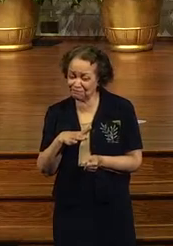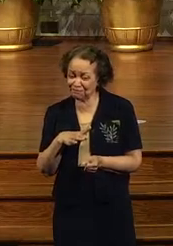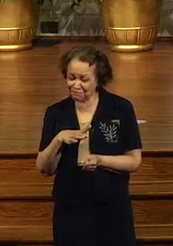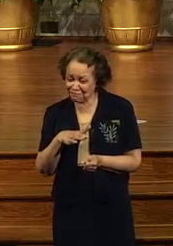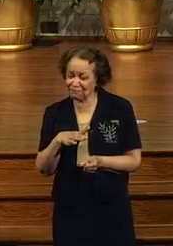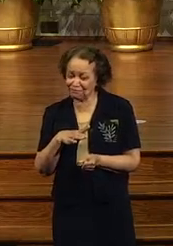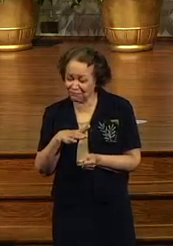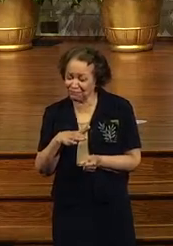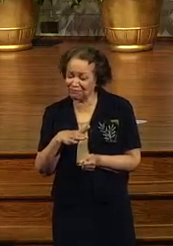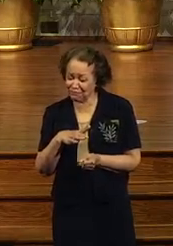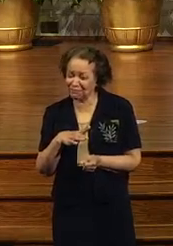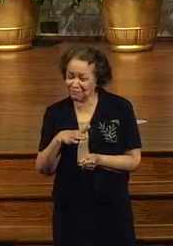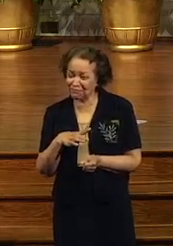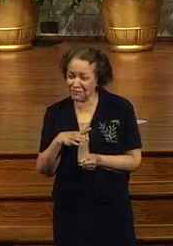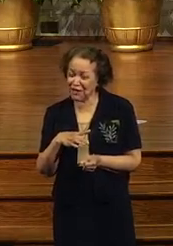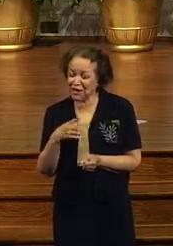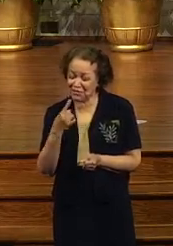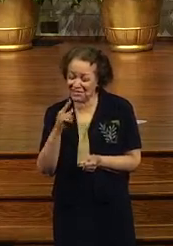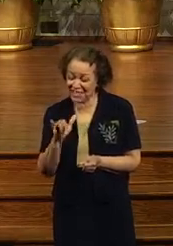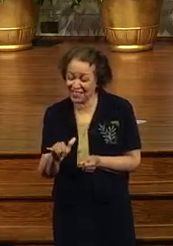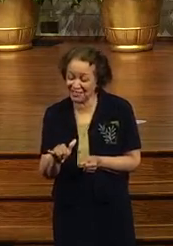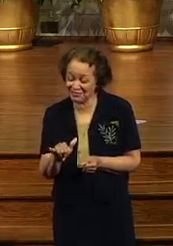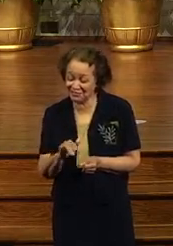Let me preface this statement by saying that.